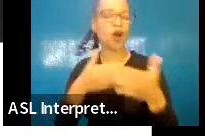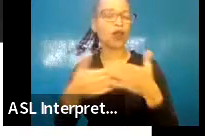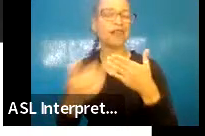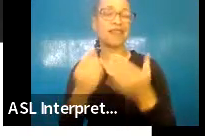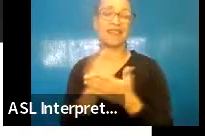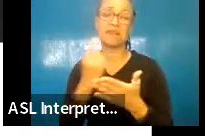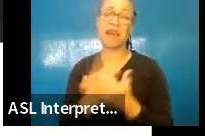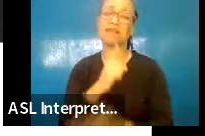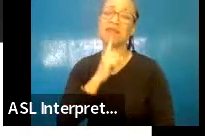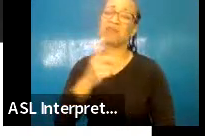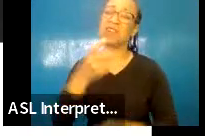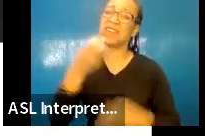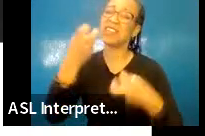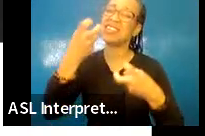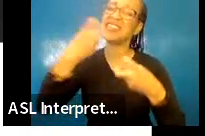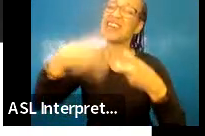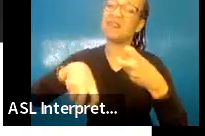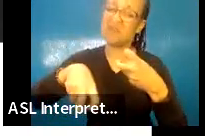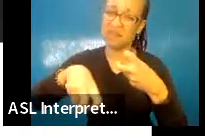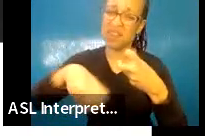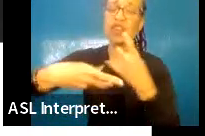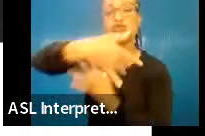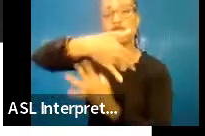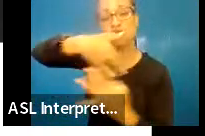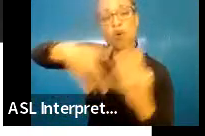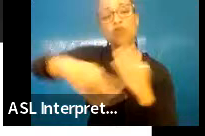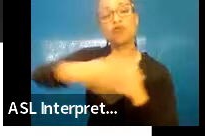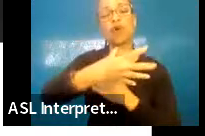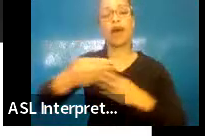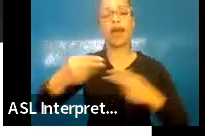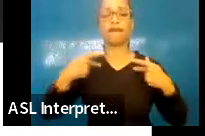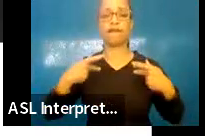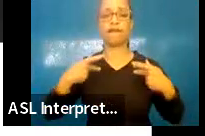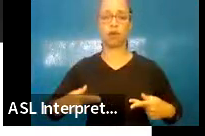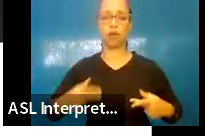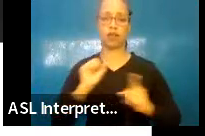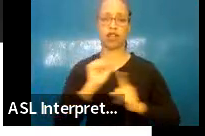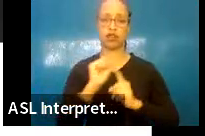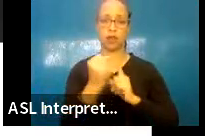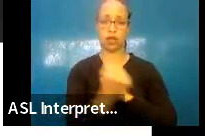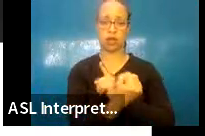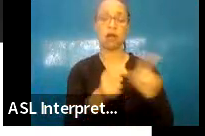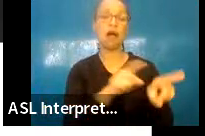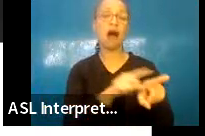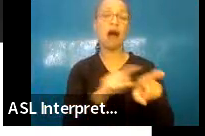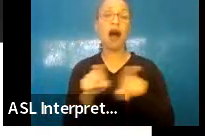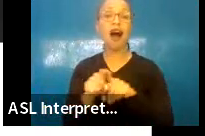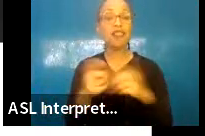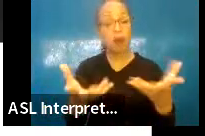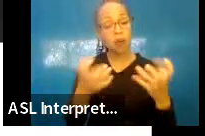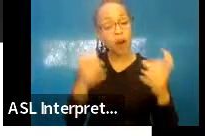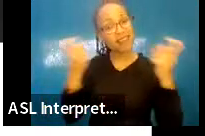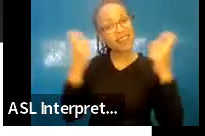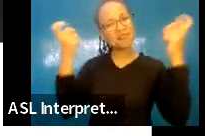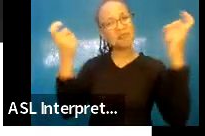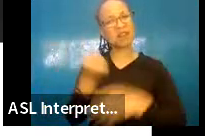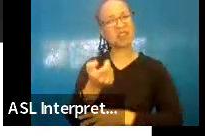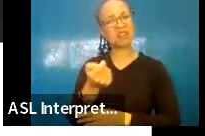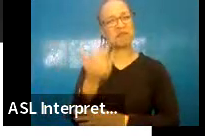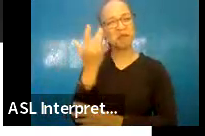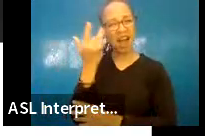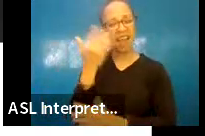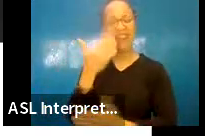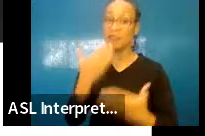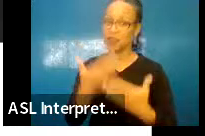sometimes very tough social and physical conditions. We also want to celebrate a little bit because there's some good things that